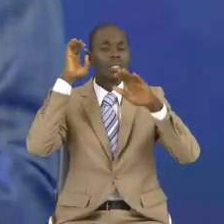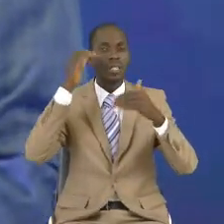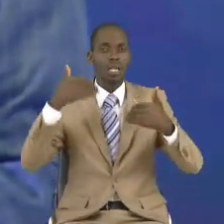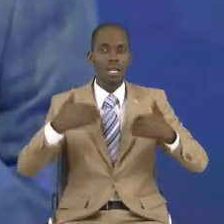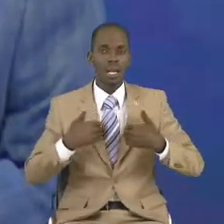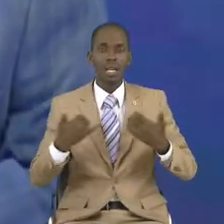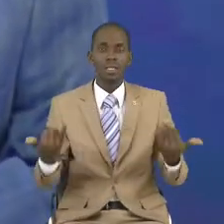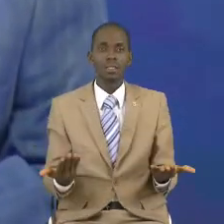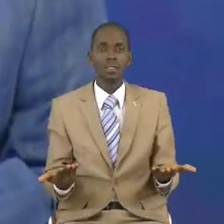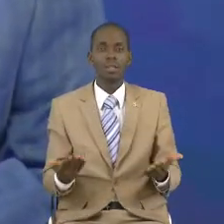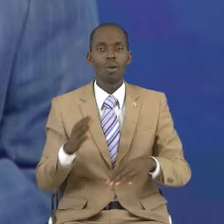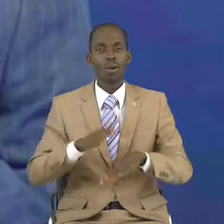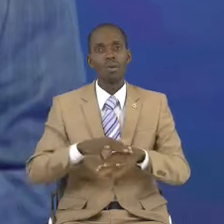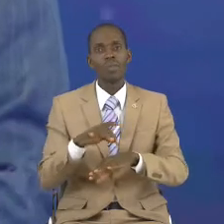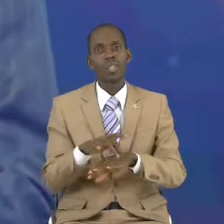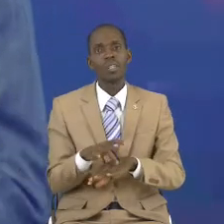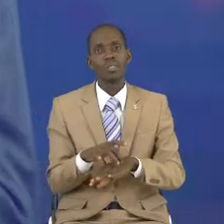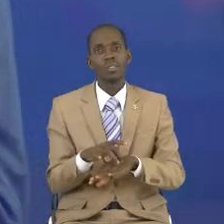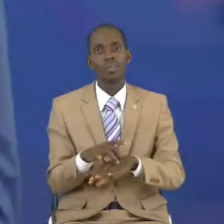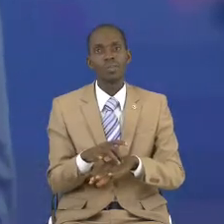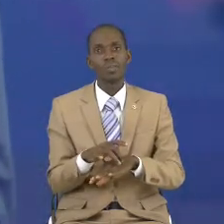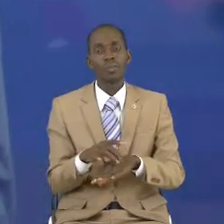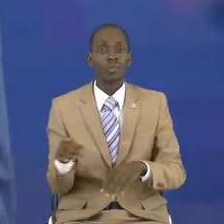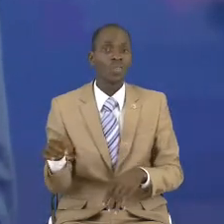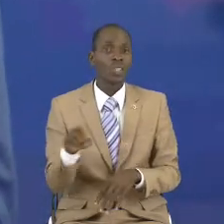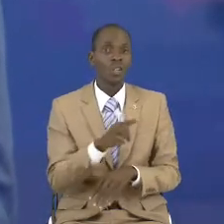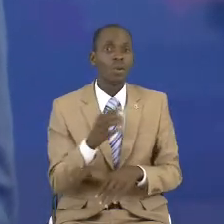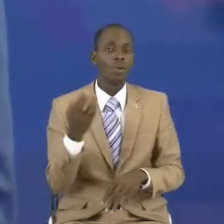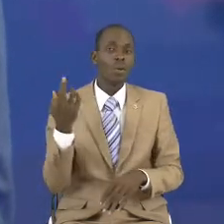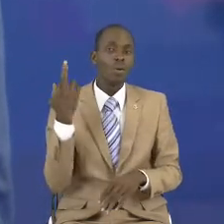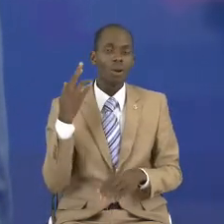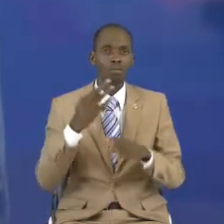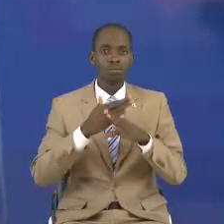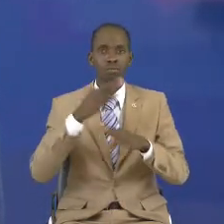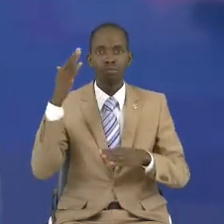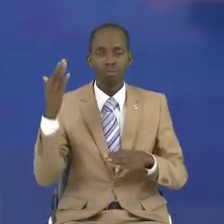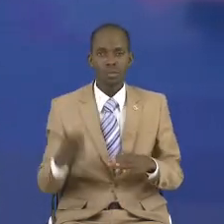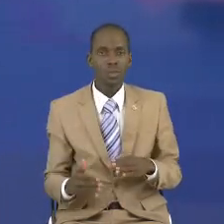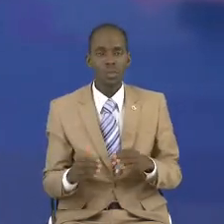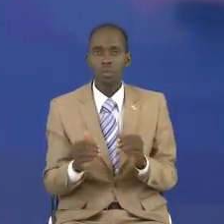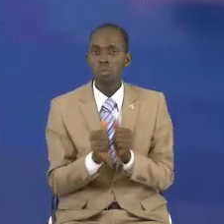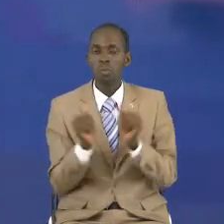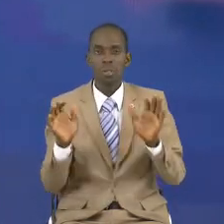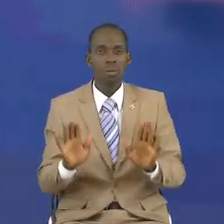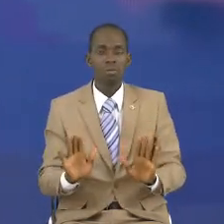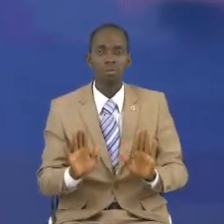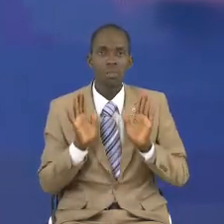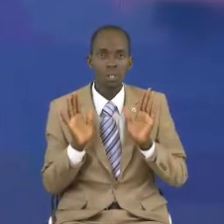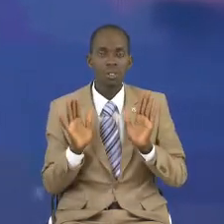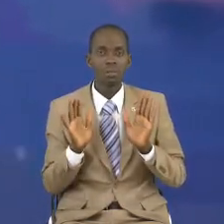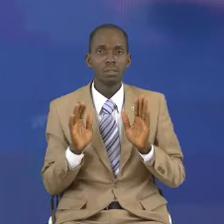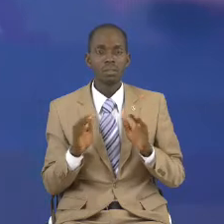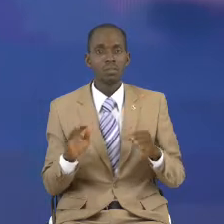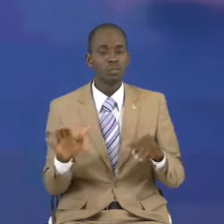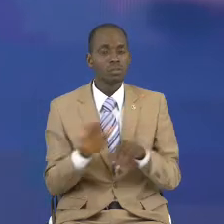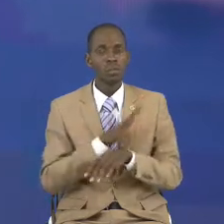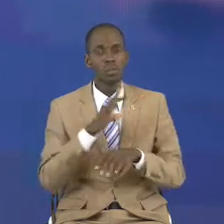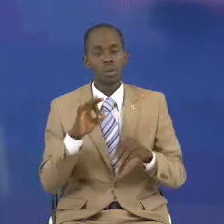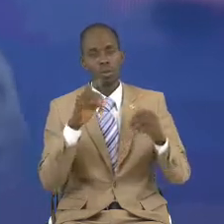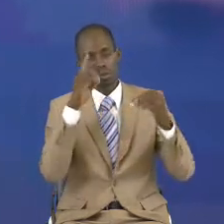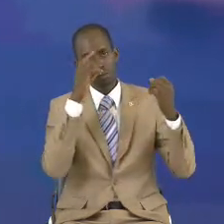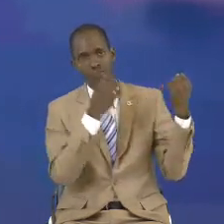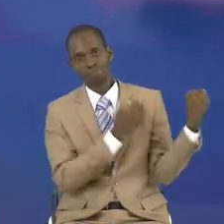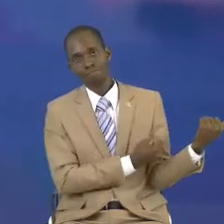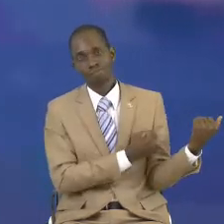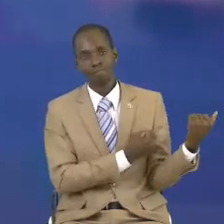earth they were completely fearless confident courageous